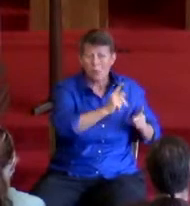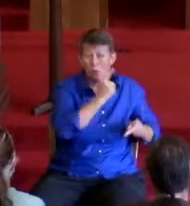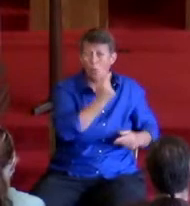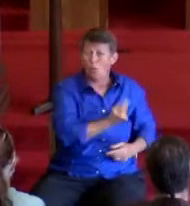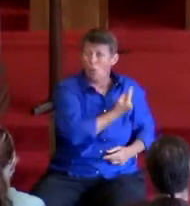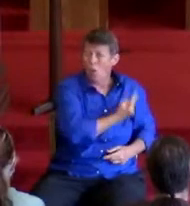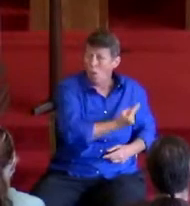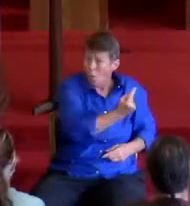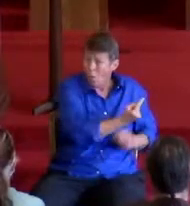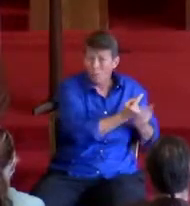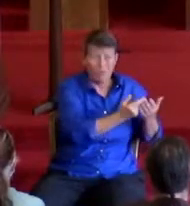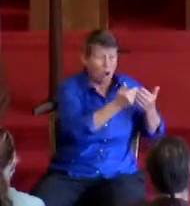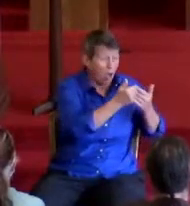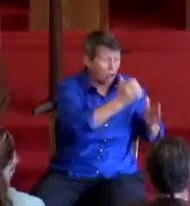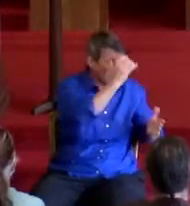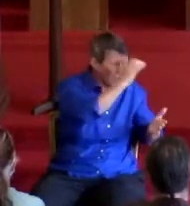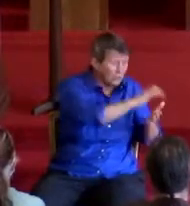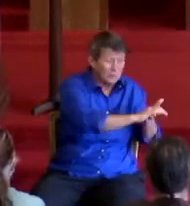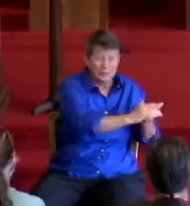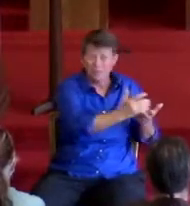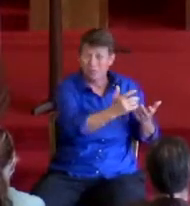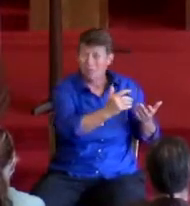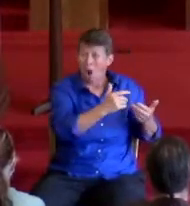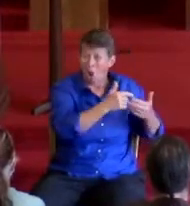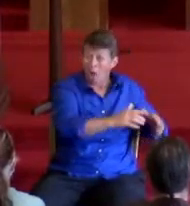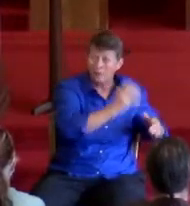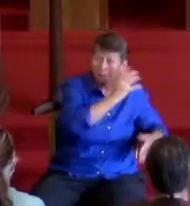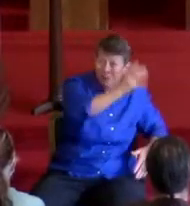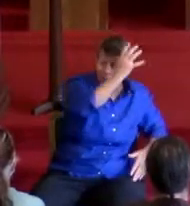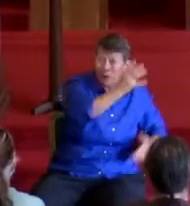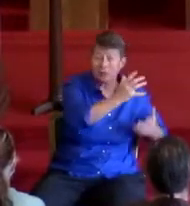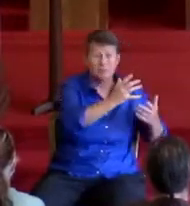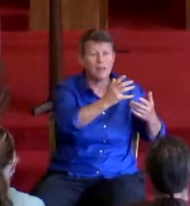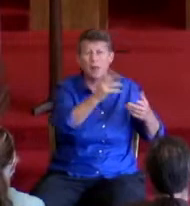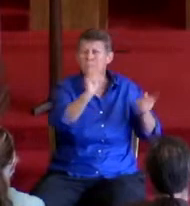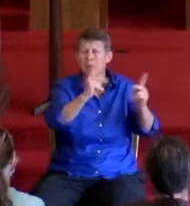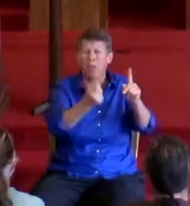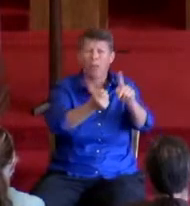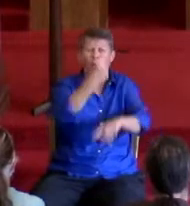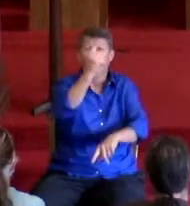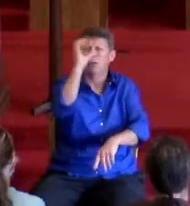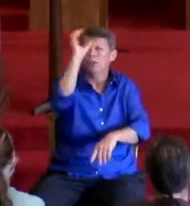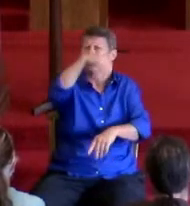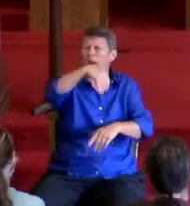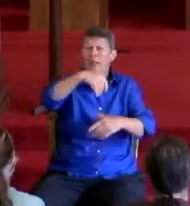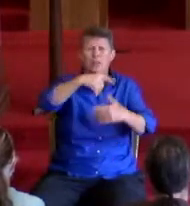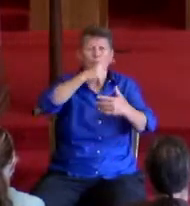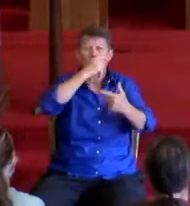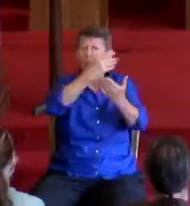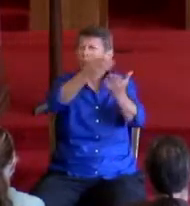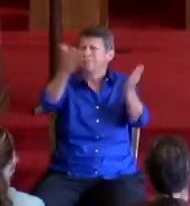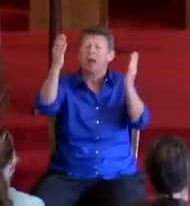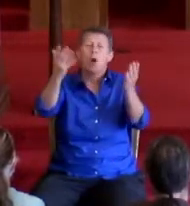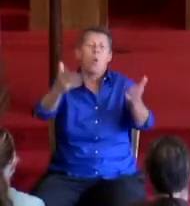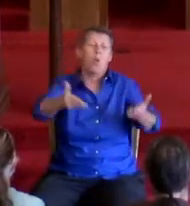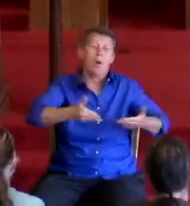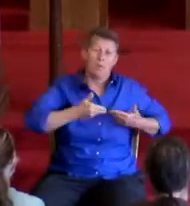our world today, and welcome strangers and aliens from wherever they come in every age.